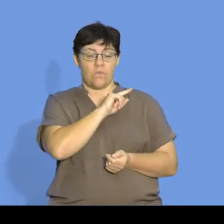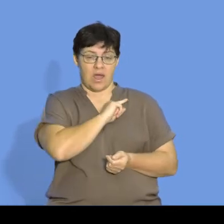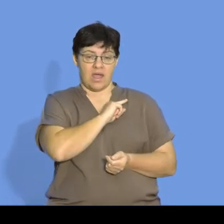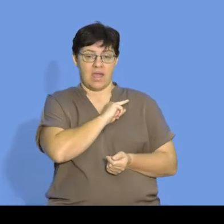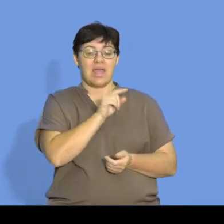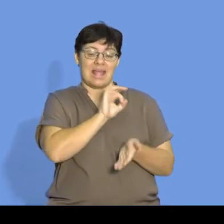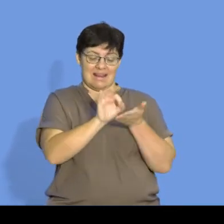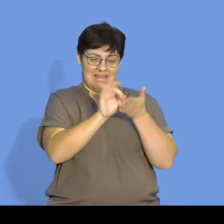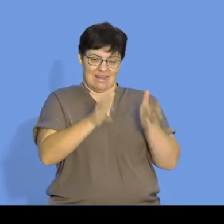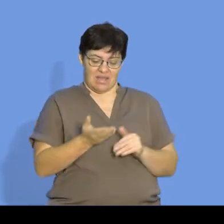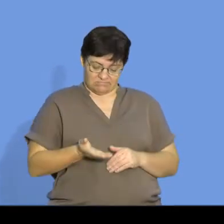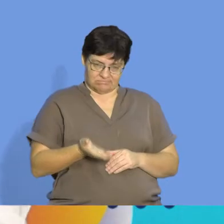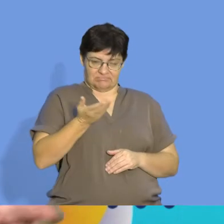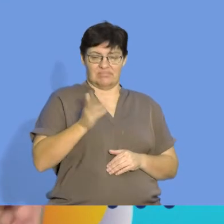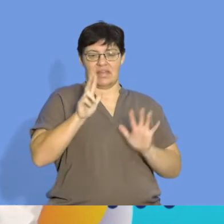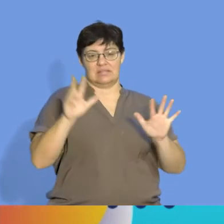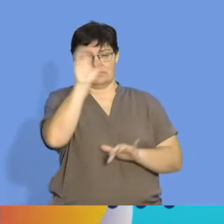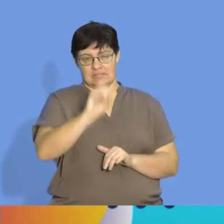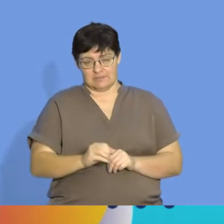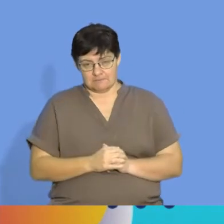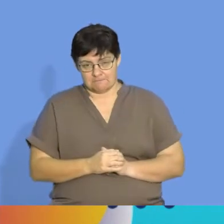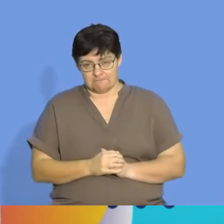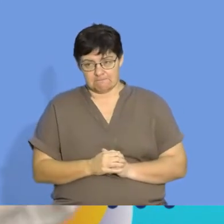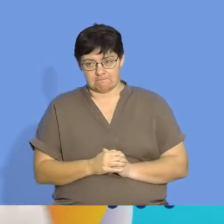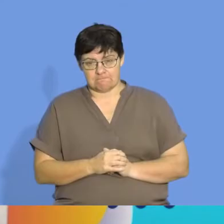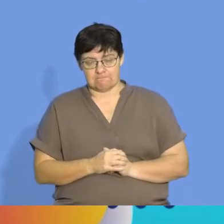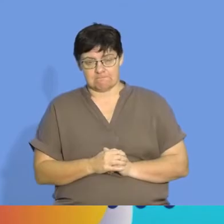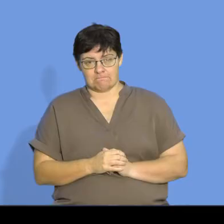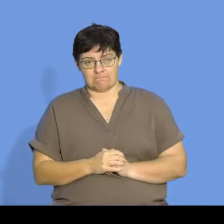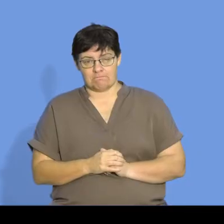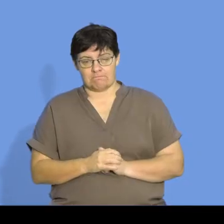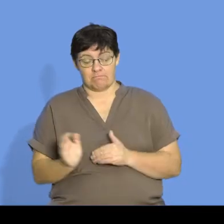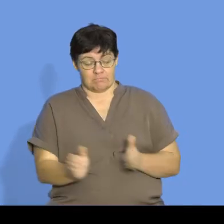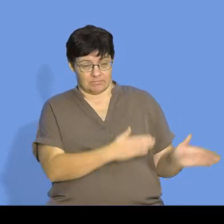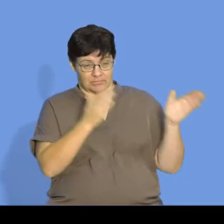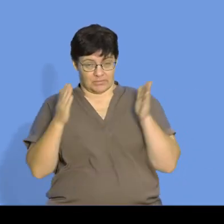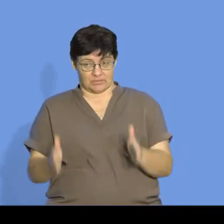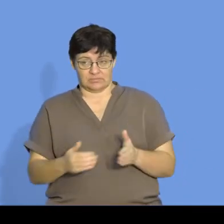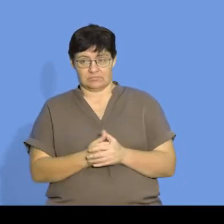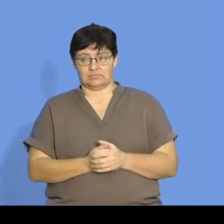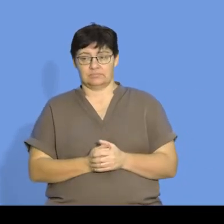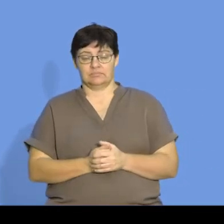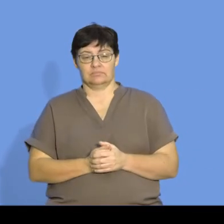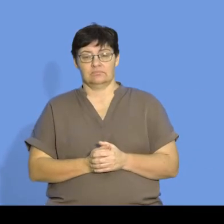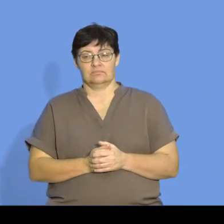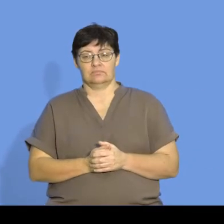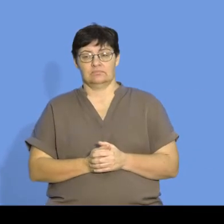a result of the increase of 8%. Okay, the next one.